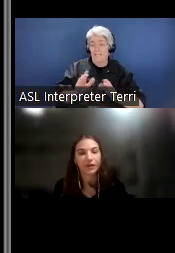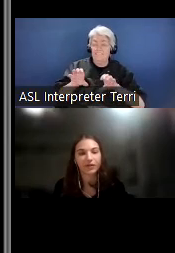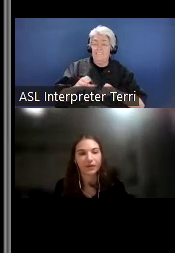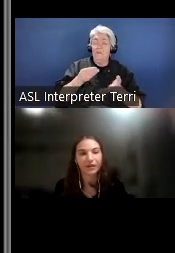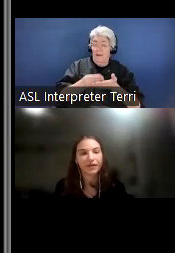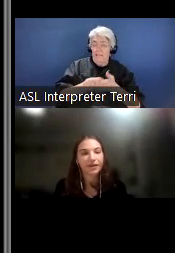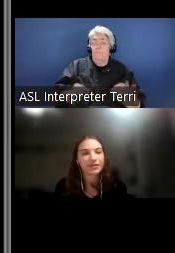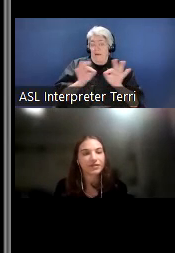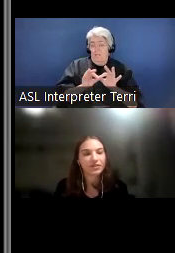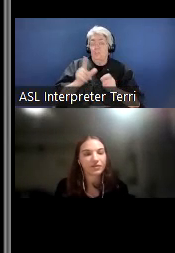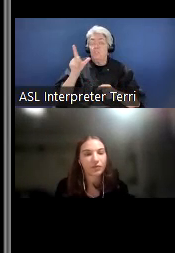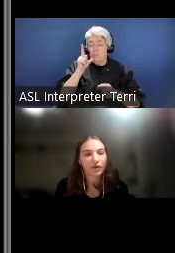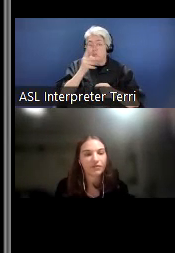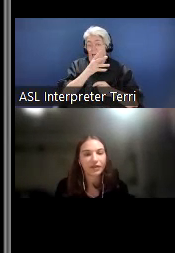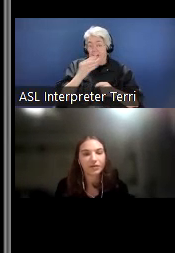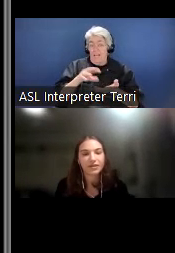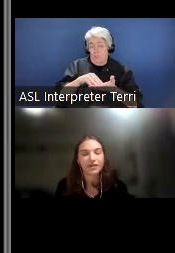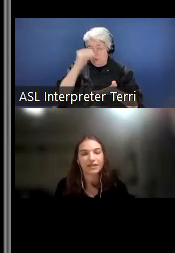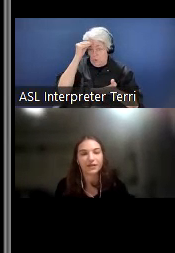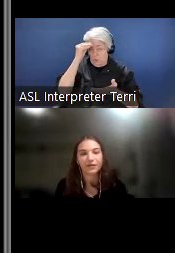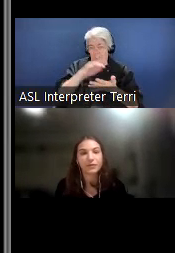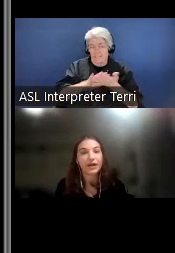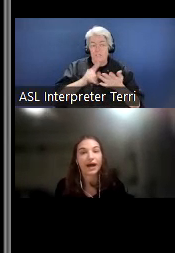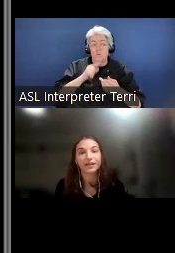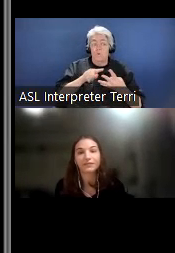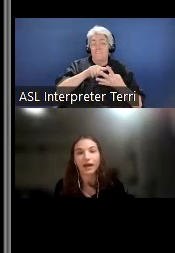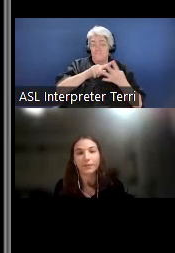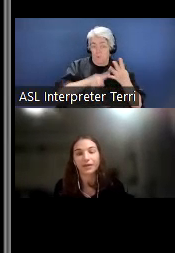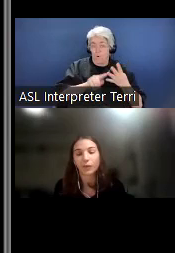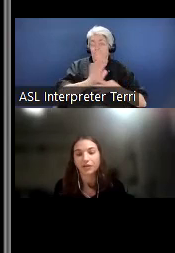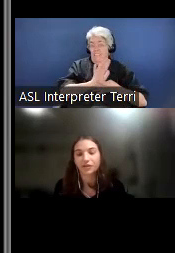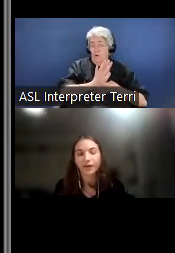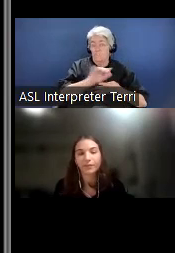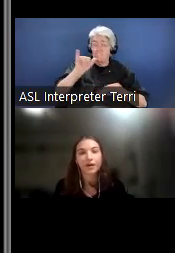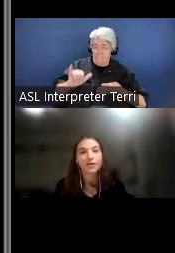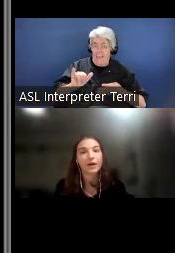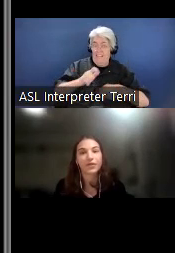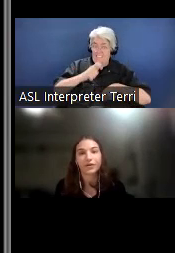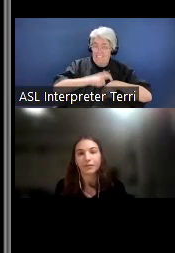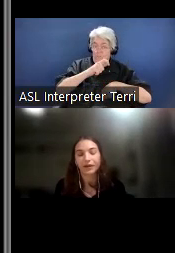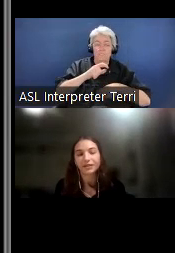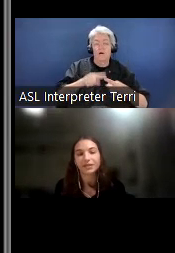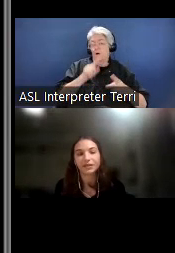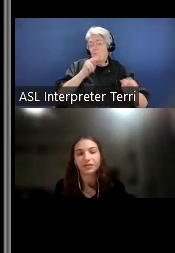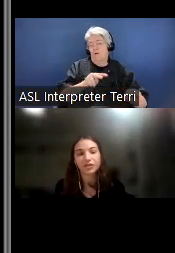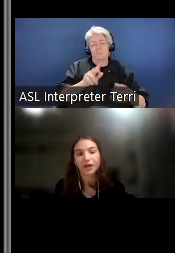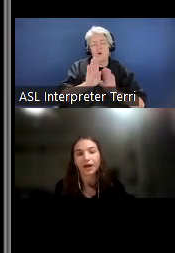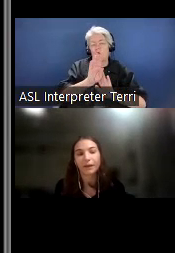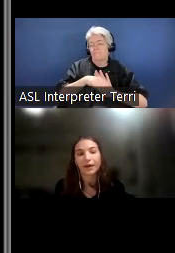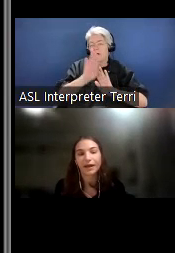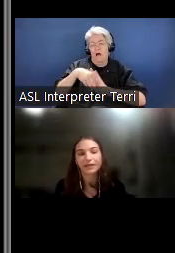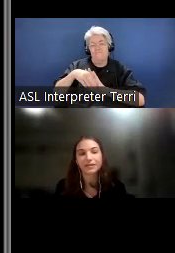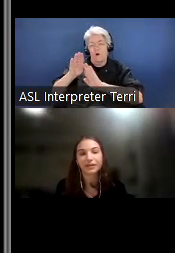in 2023. So these are the 4 videos in that series. We highly recommend watching them. They're about 30 minutes